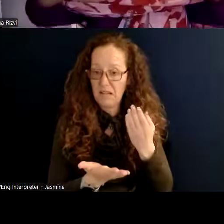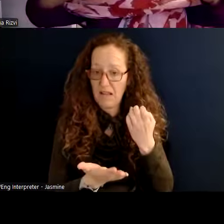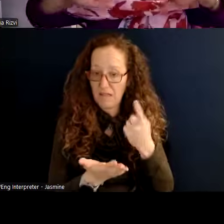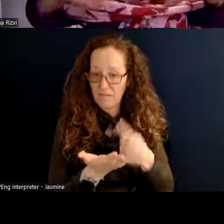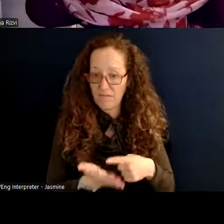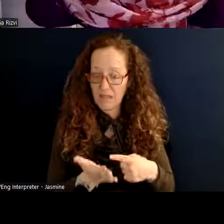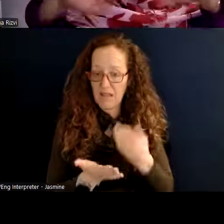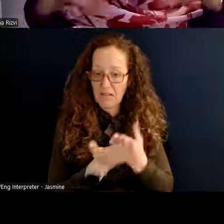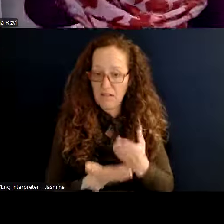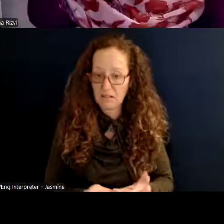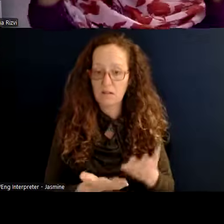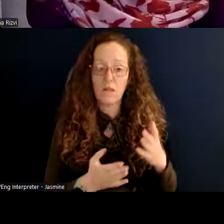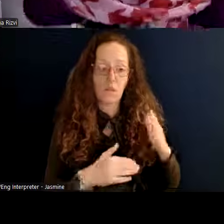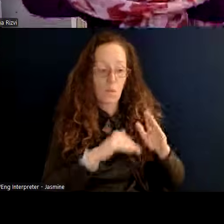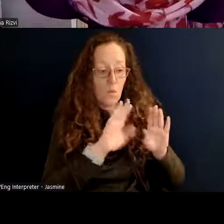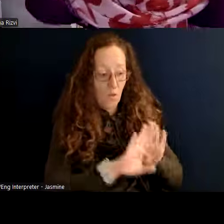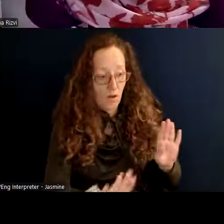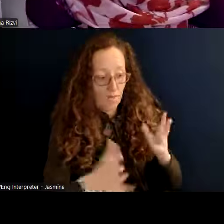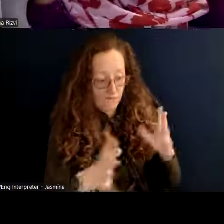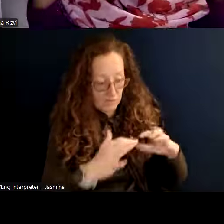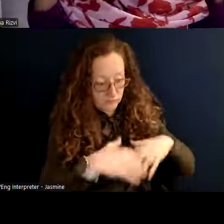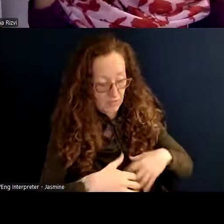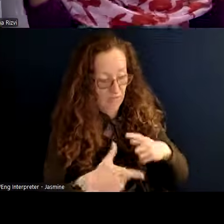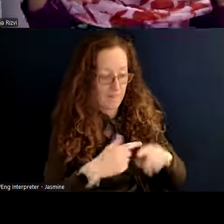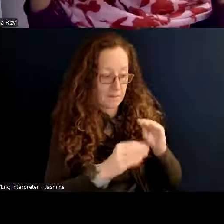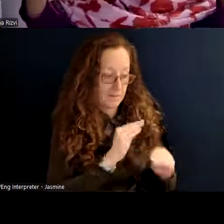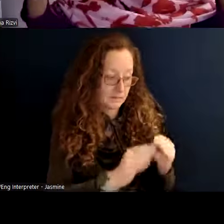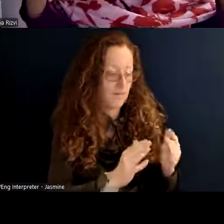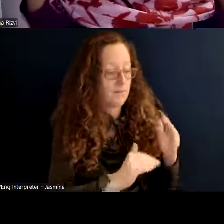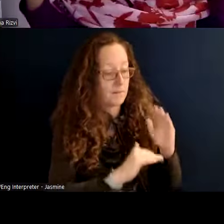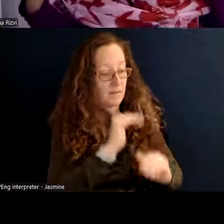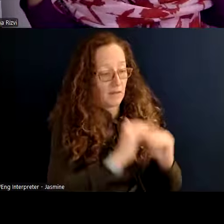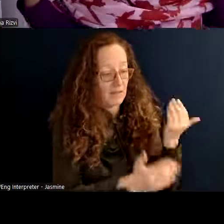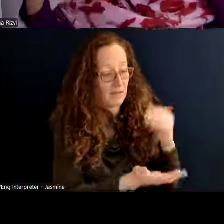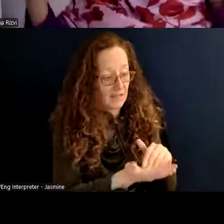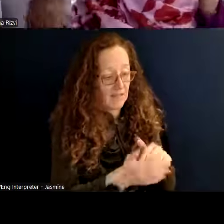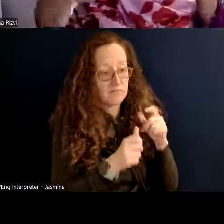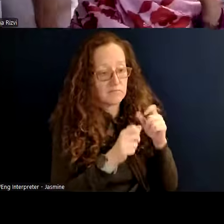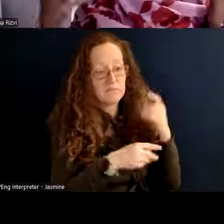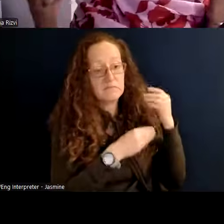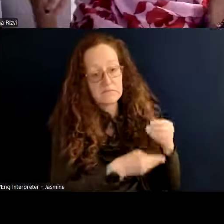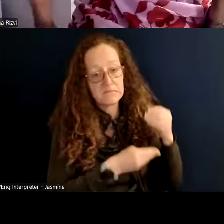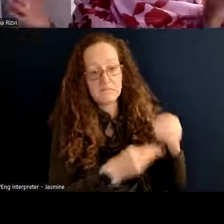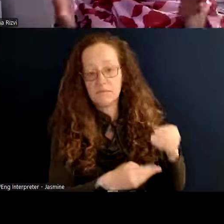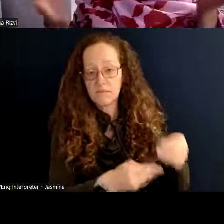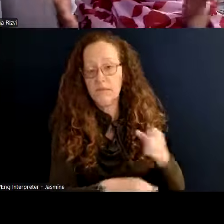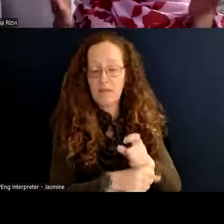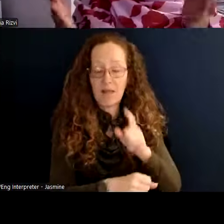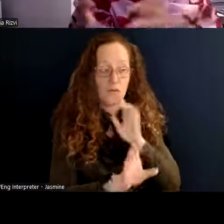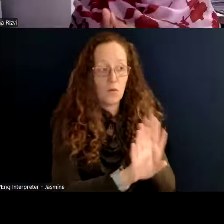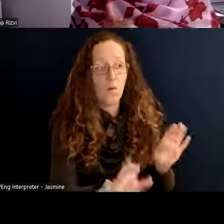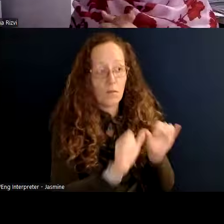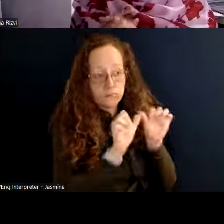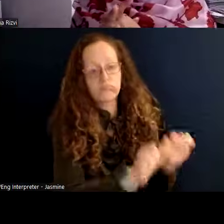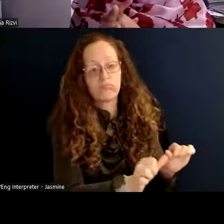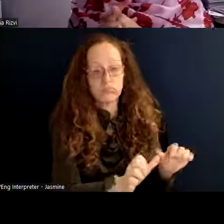actually maintaining and rebuilding walls and ensuring intergenerationally that those walls stay standing. So there's a lot of